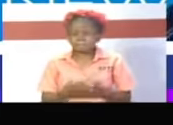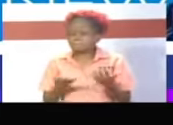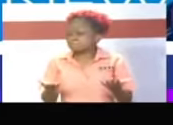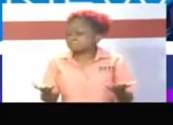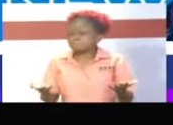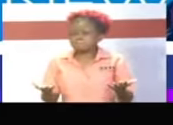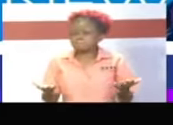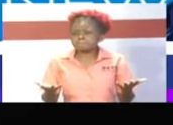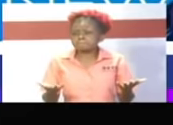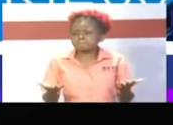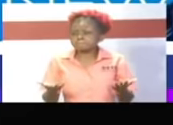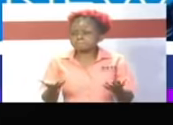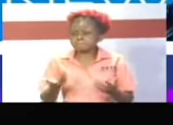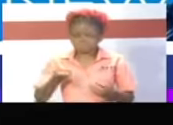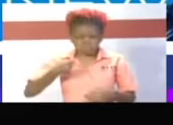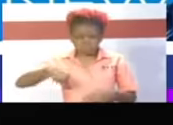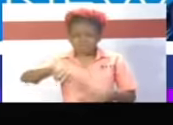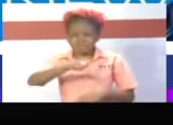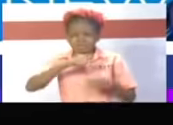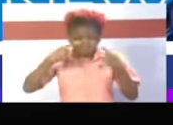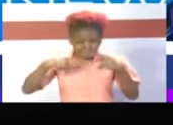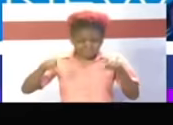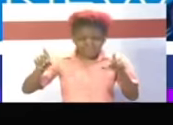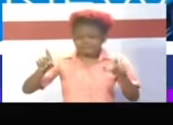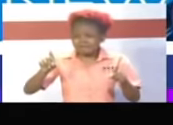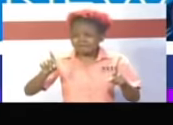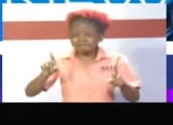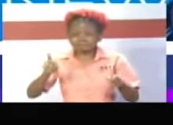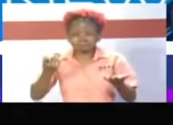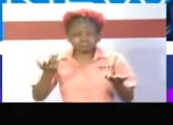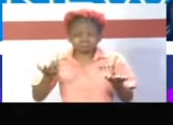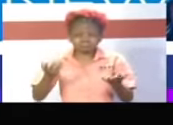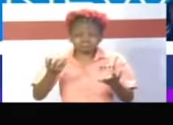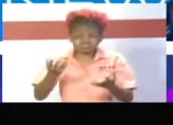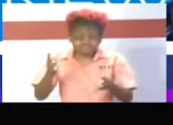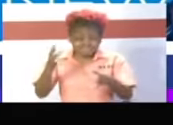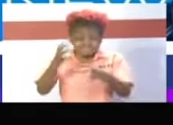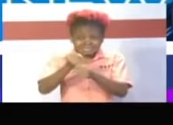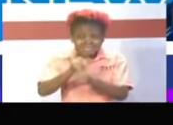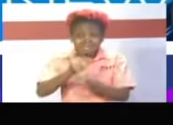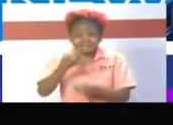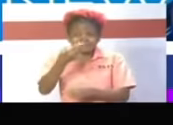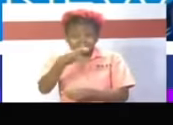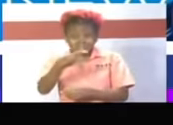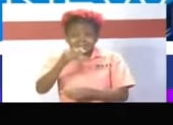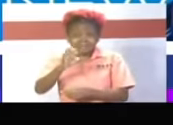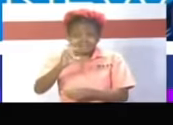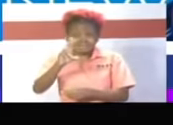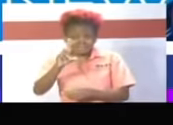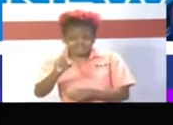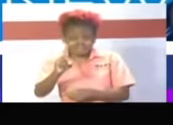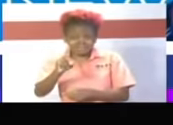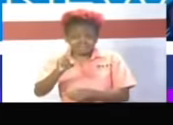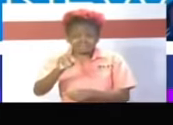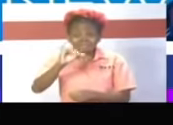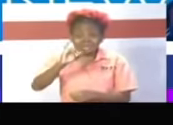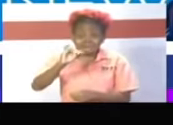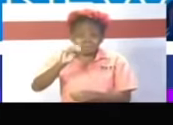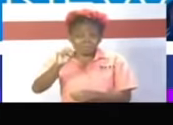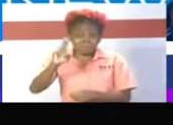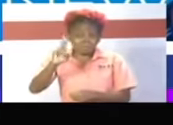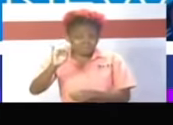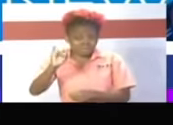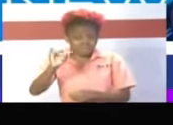is another a number of cases in another school that has been reported. Is the